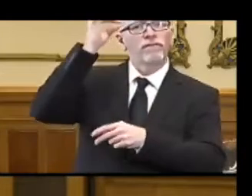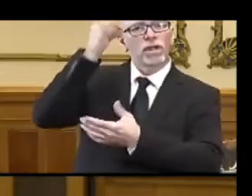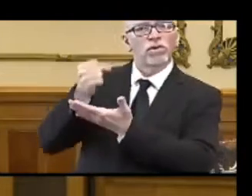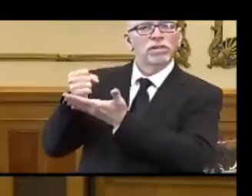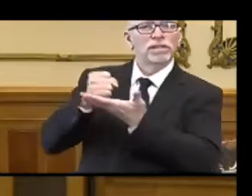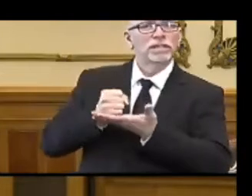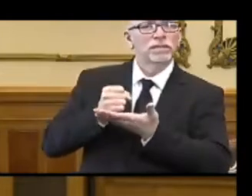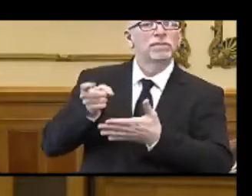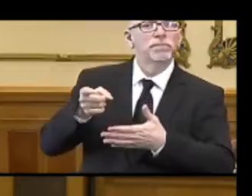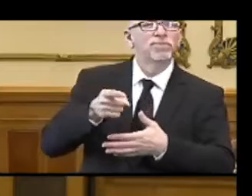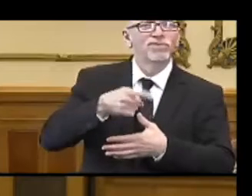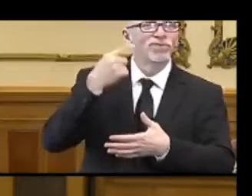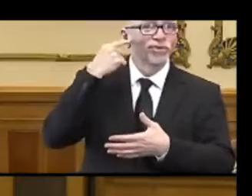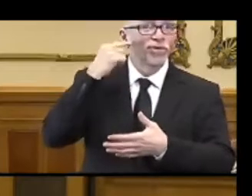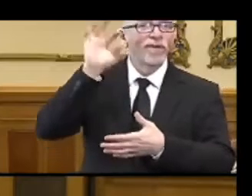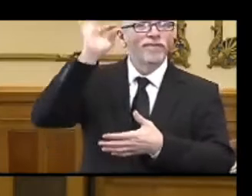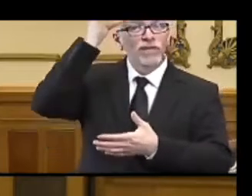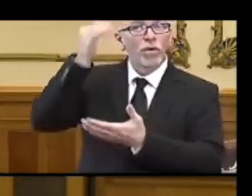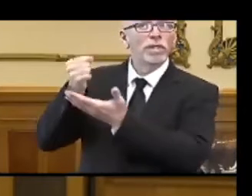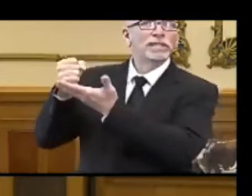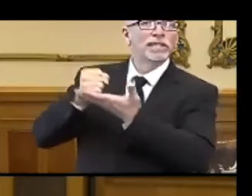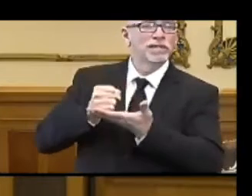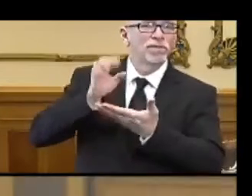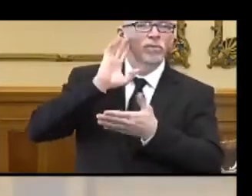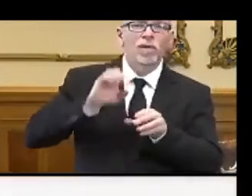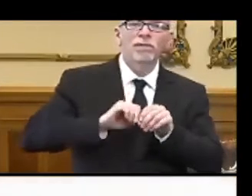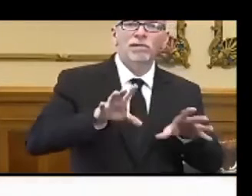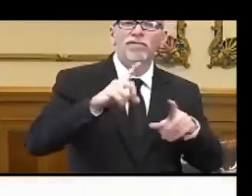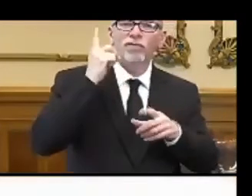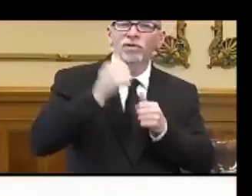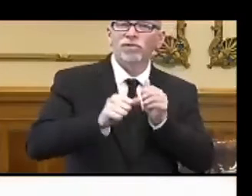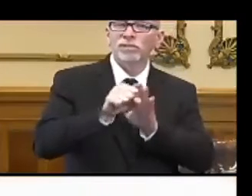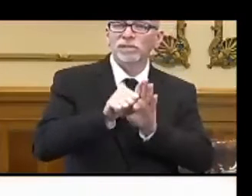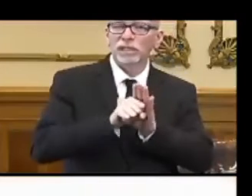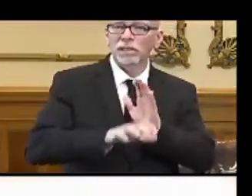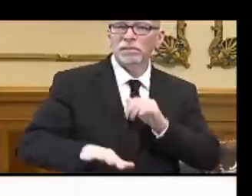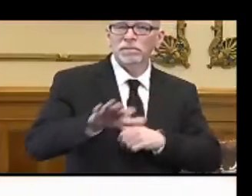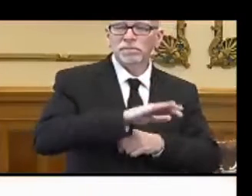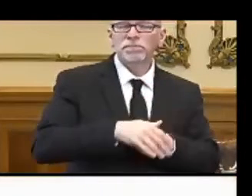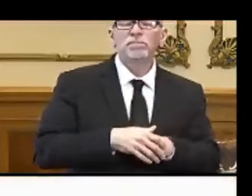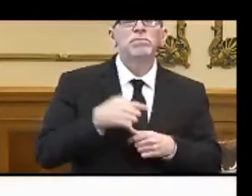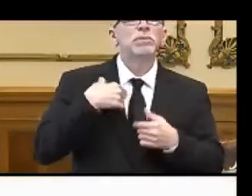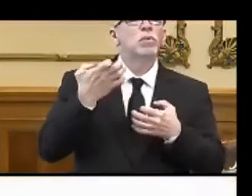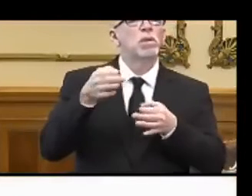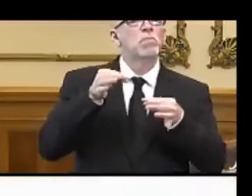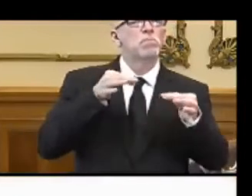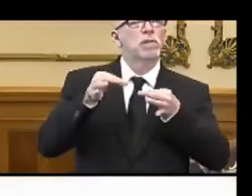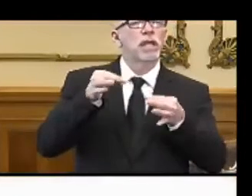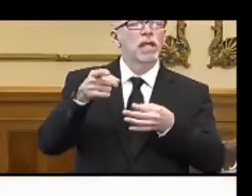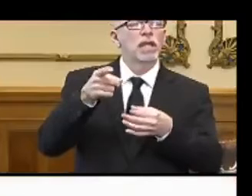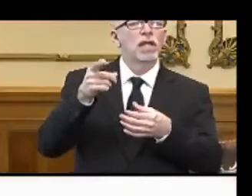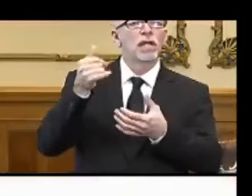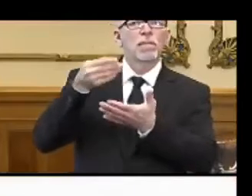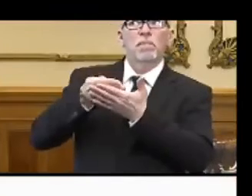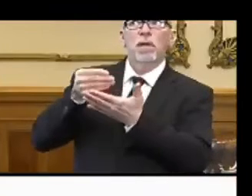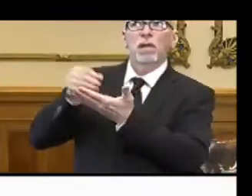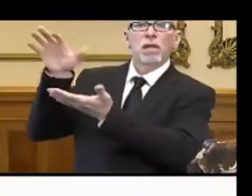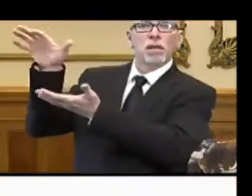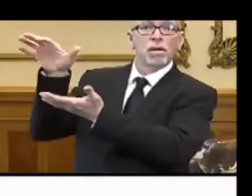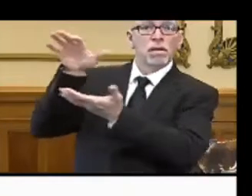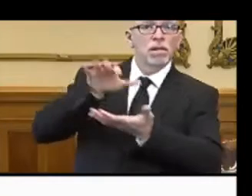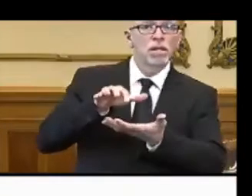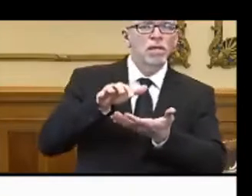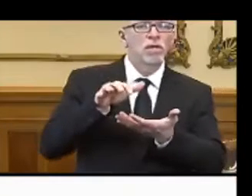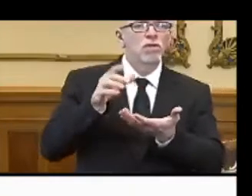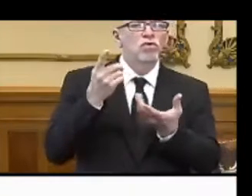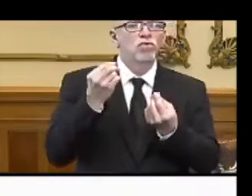heard about federal assistance coming to the states. I want to talk a little bit about deploying that federal assistance